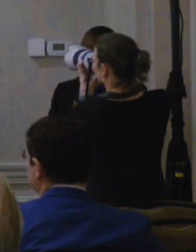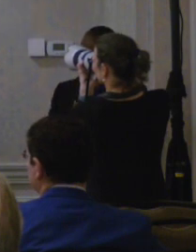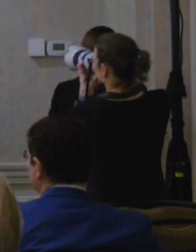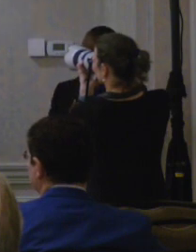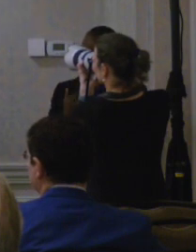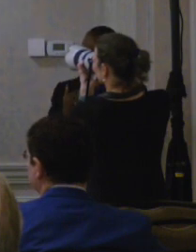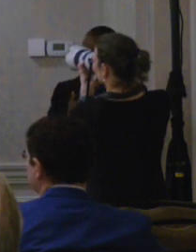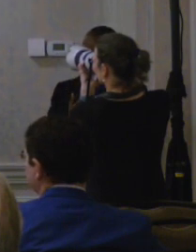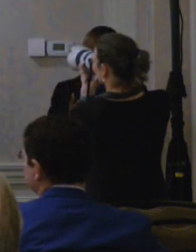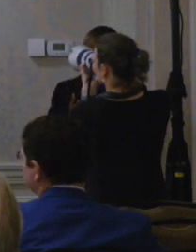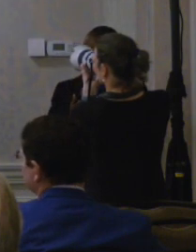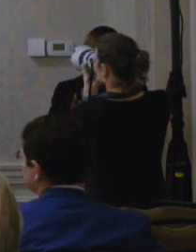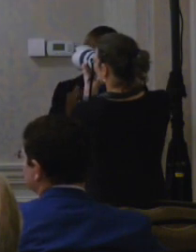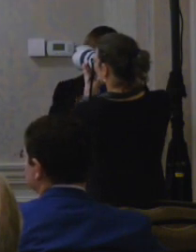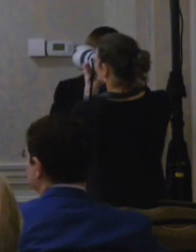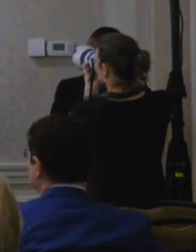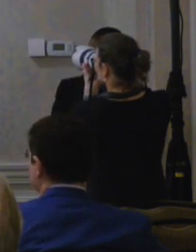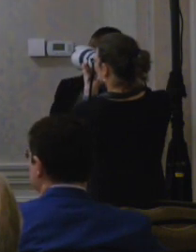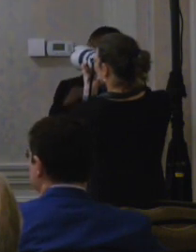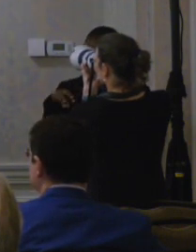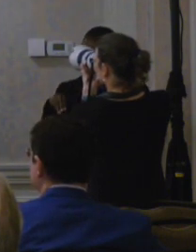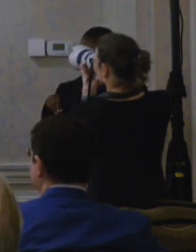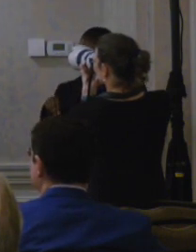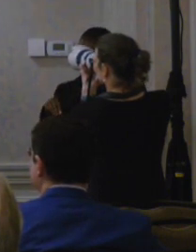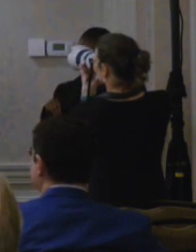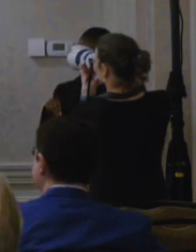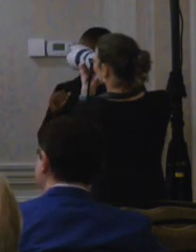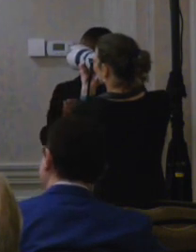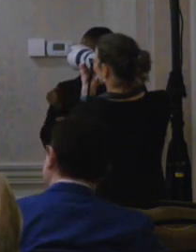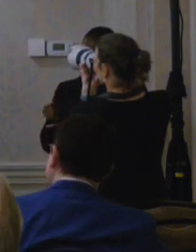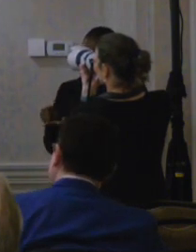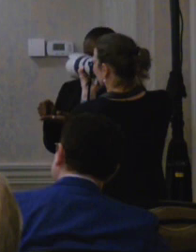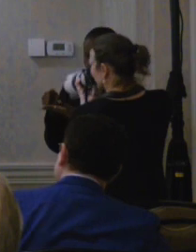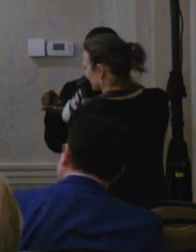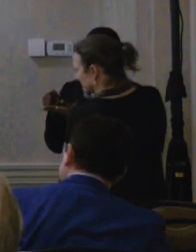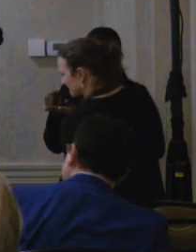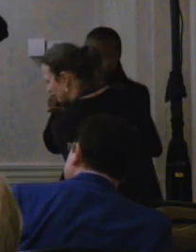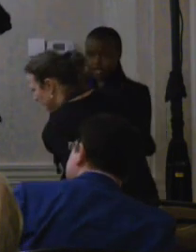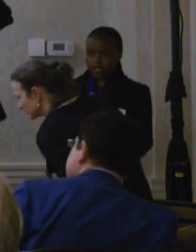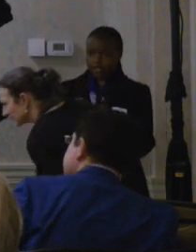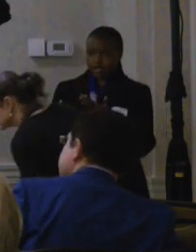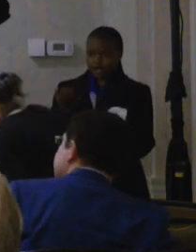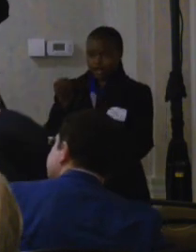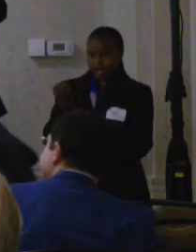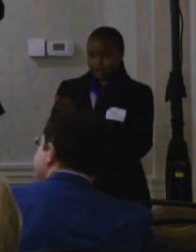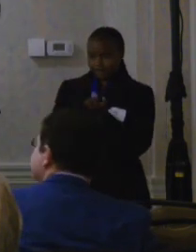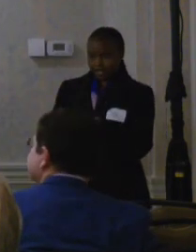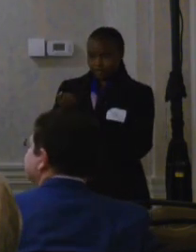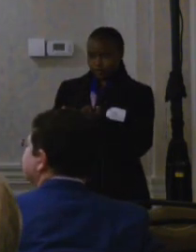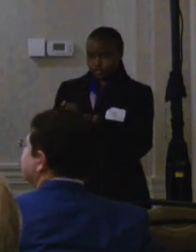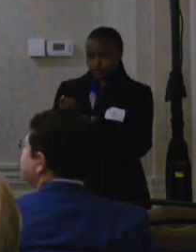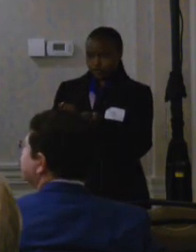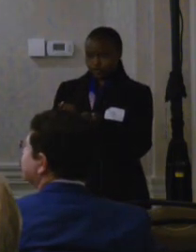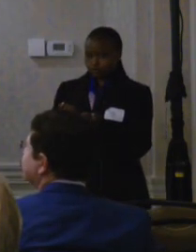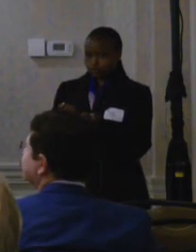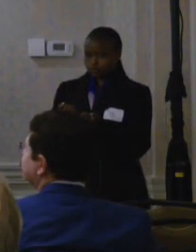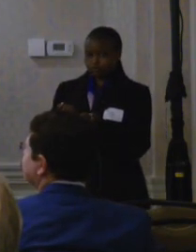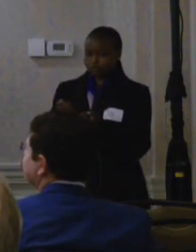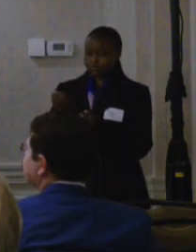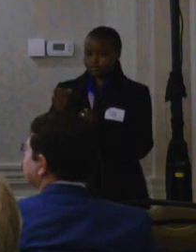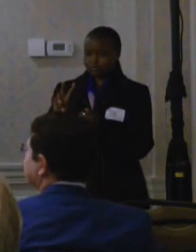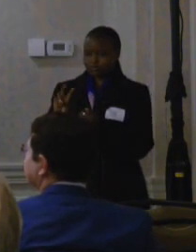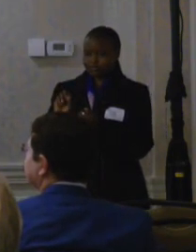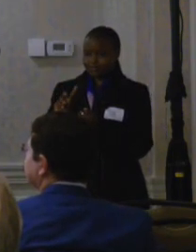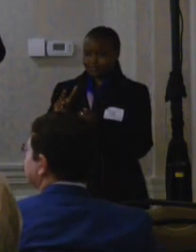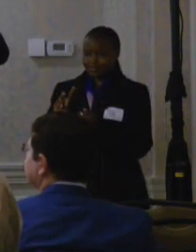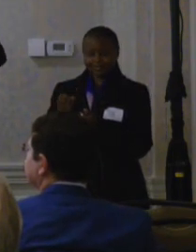that are quantitative and qualitative, which are complements, and then evaluations that are descriptive versus evaluative,